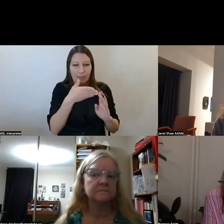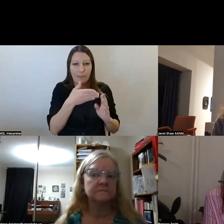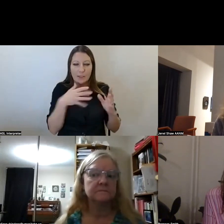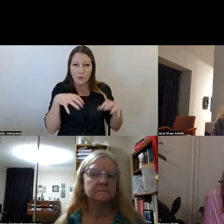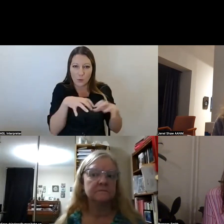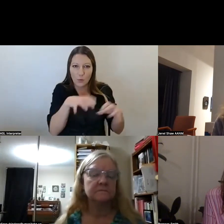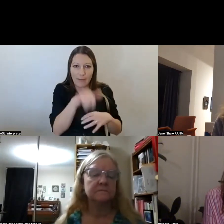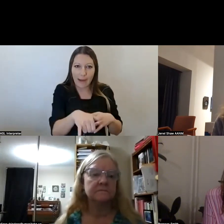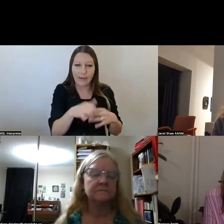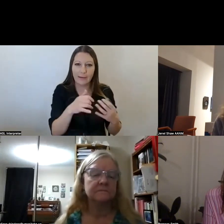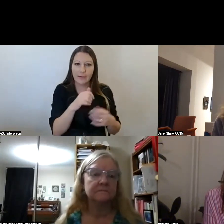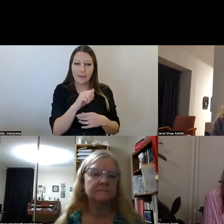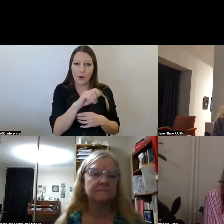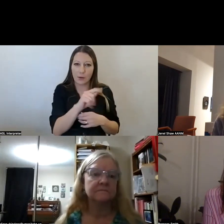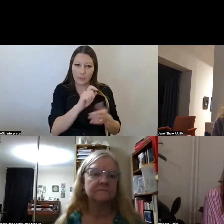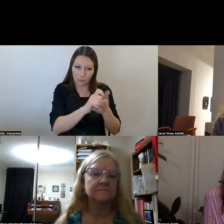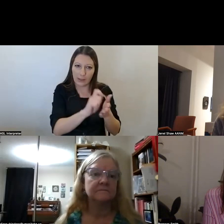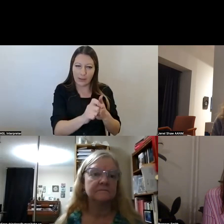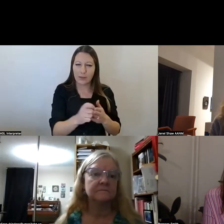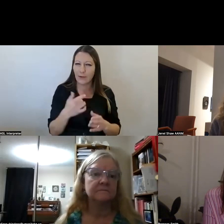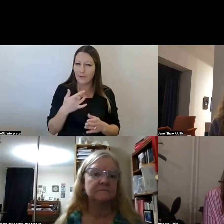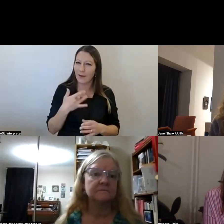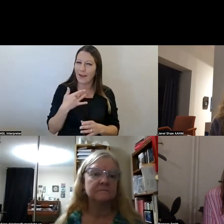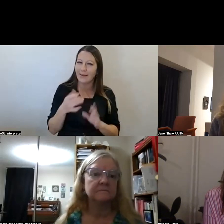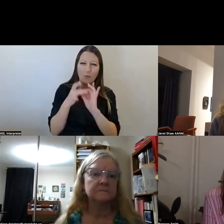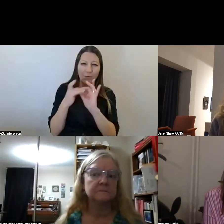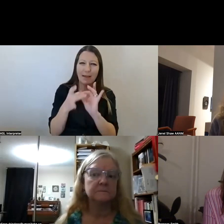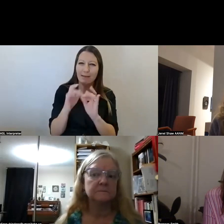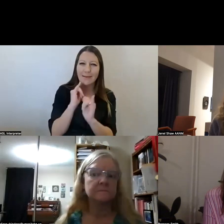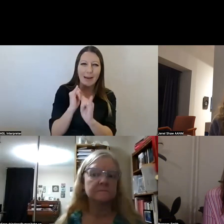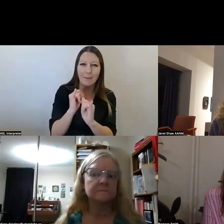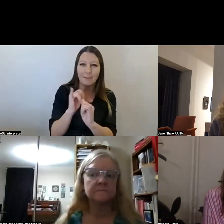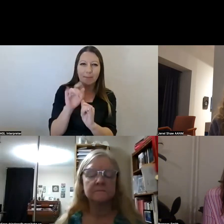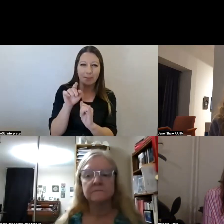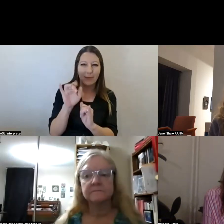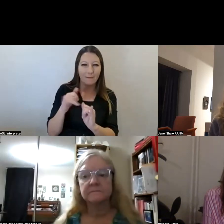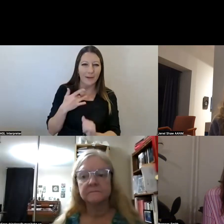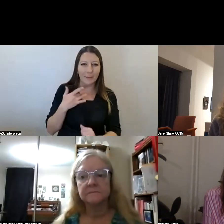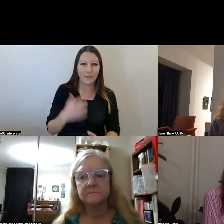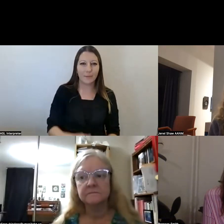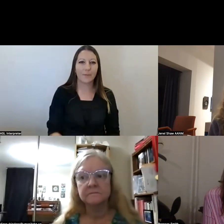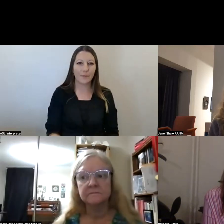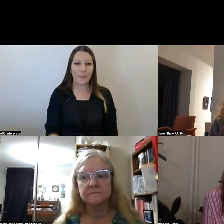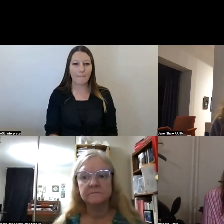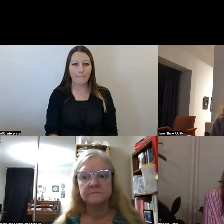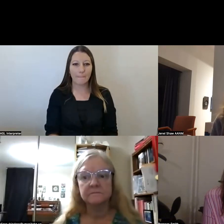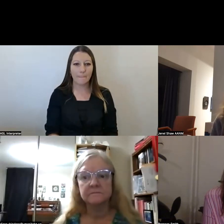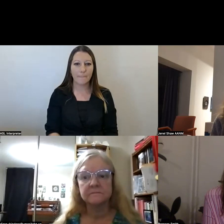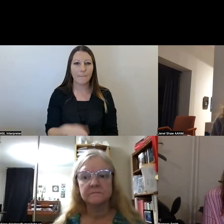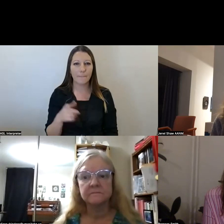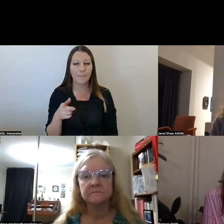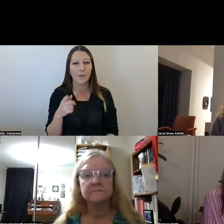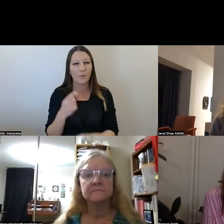So yeah, I really relate to what you just said. Yeah. Yeah, and then other days I just want to read a book